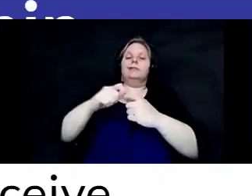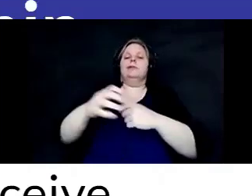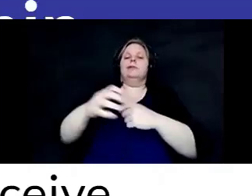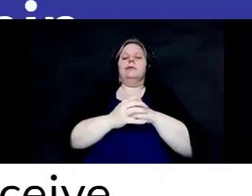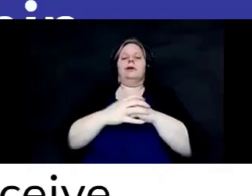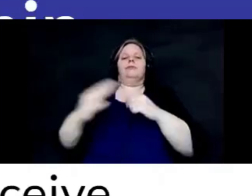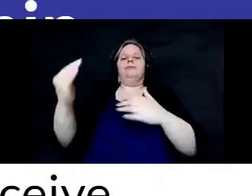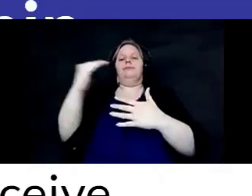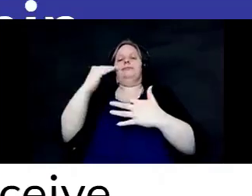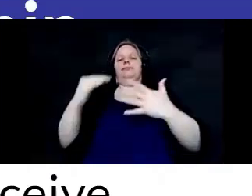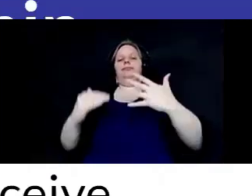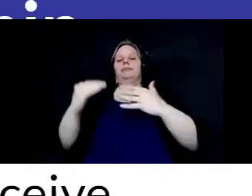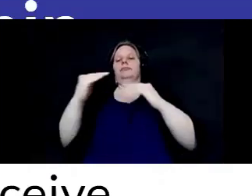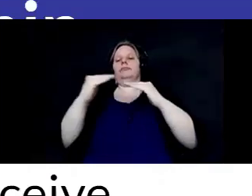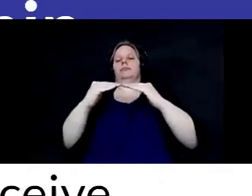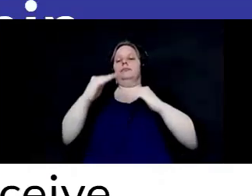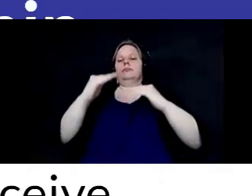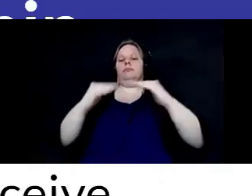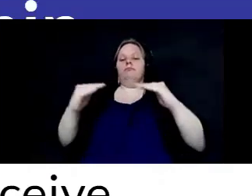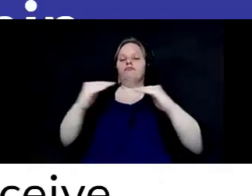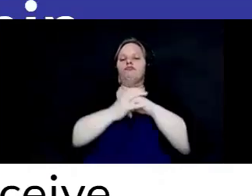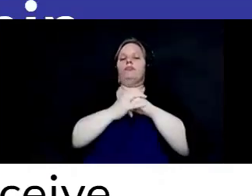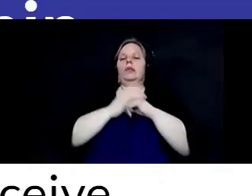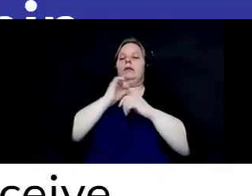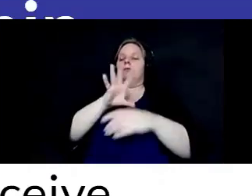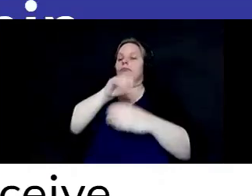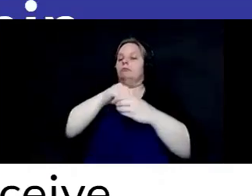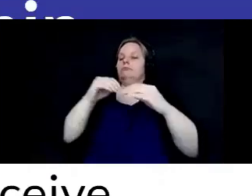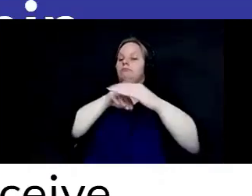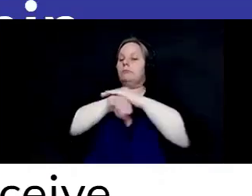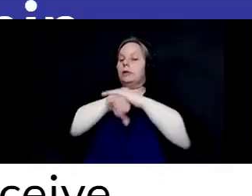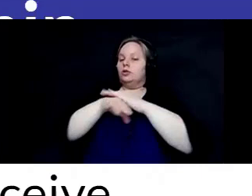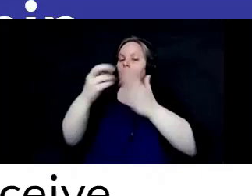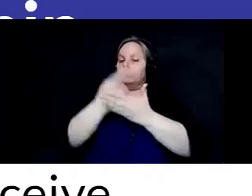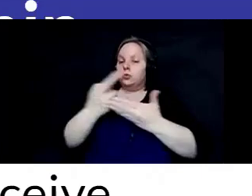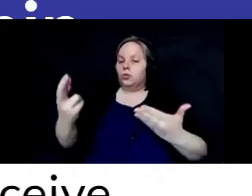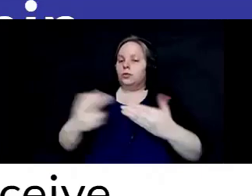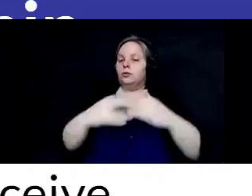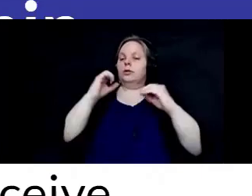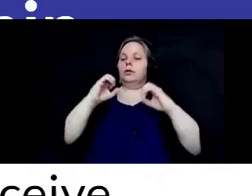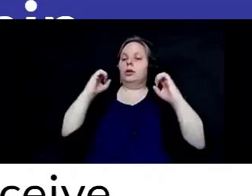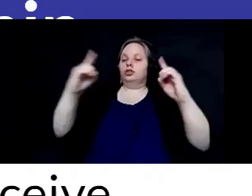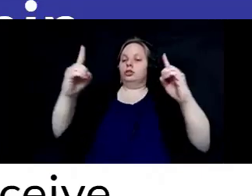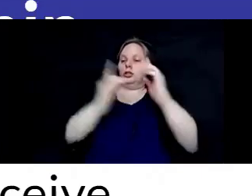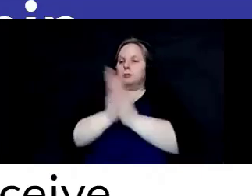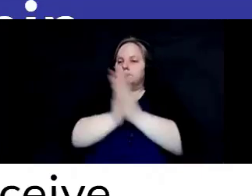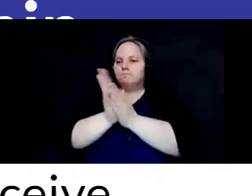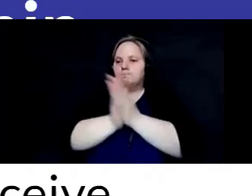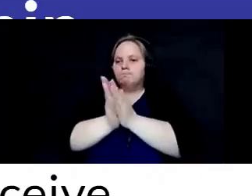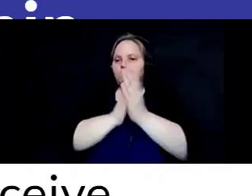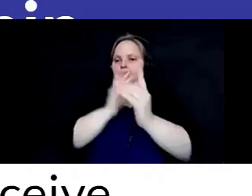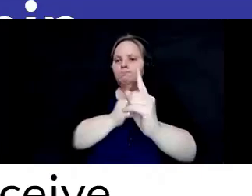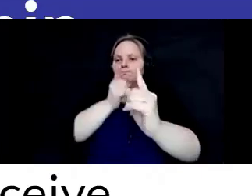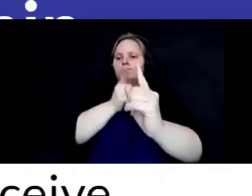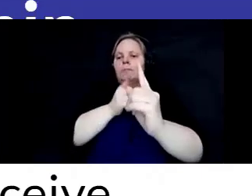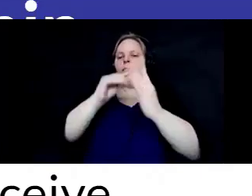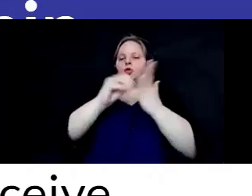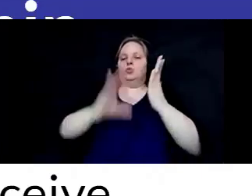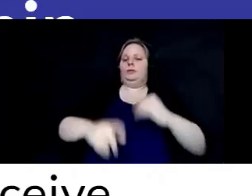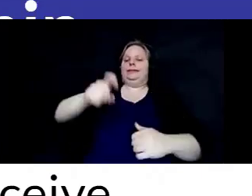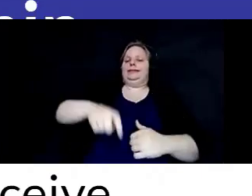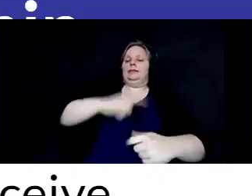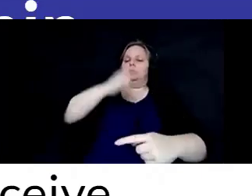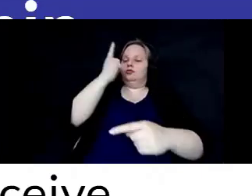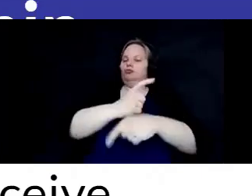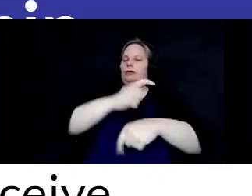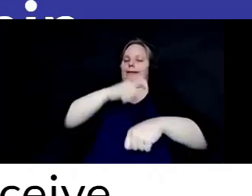support. This includes access to the resources and educational rigor the student needs at the right moment in their